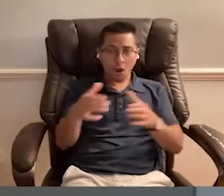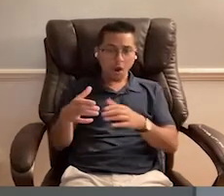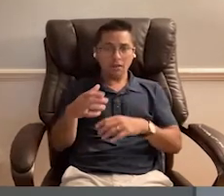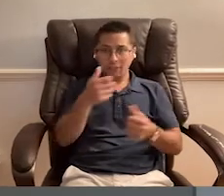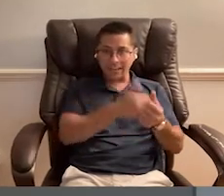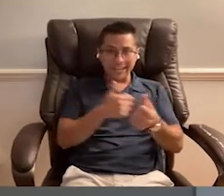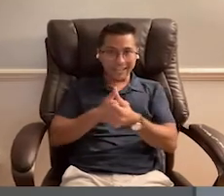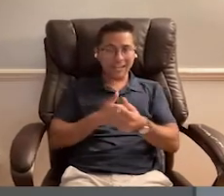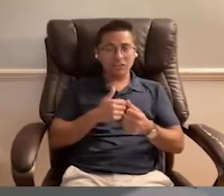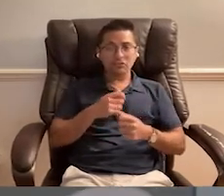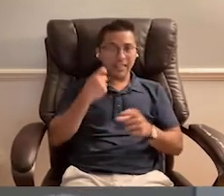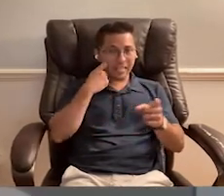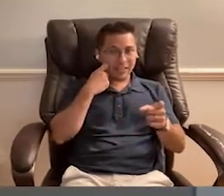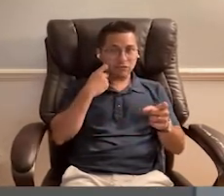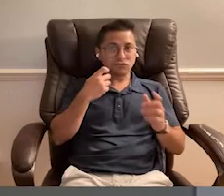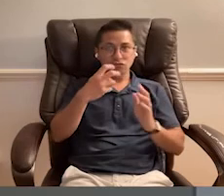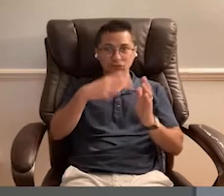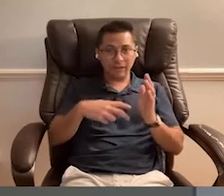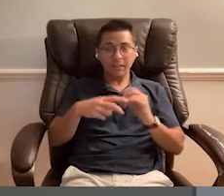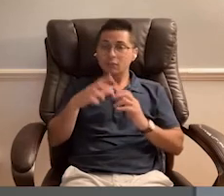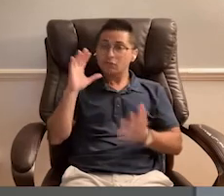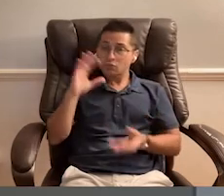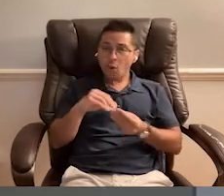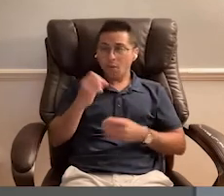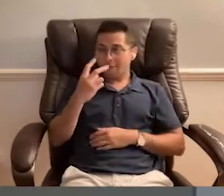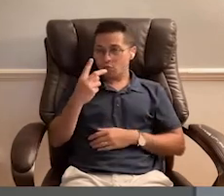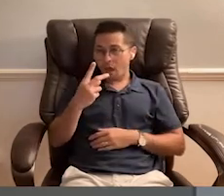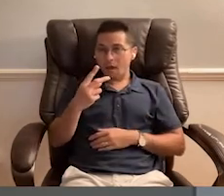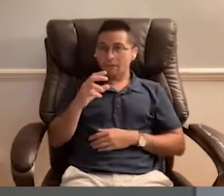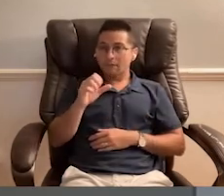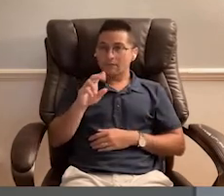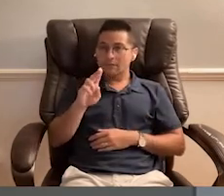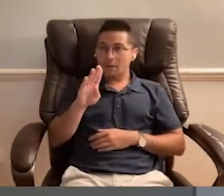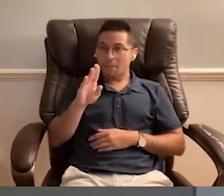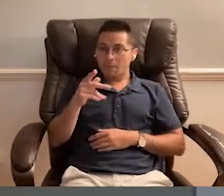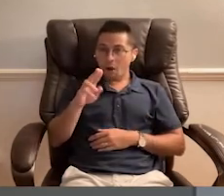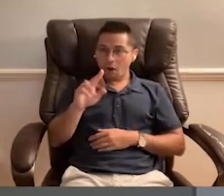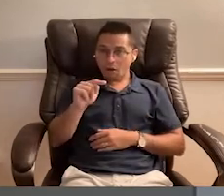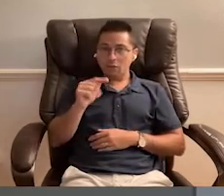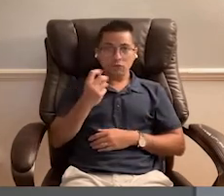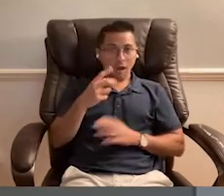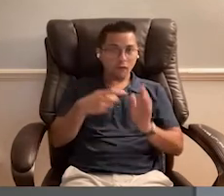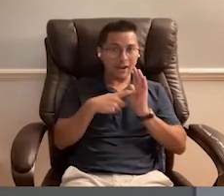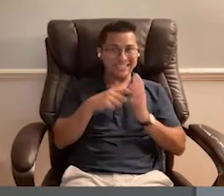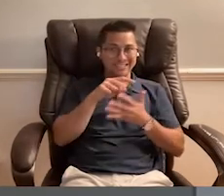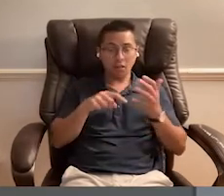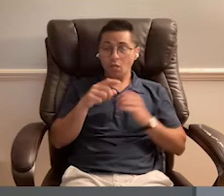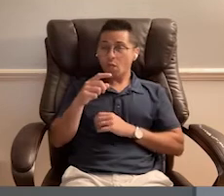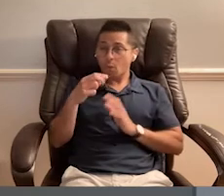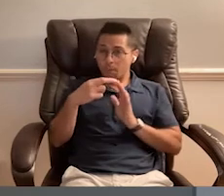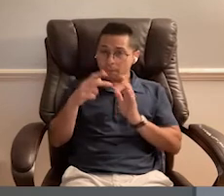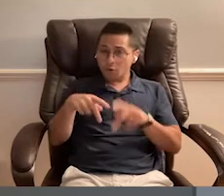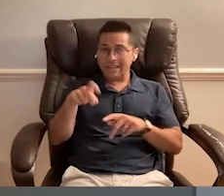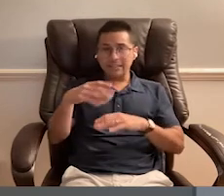there are two subparts agility class back of these criteria that Liesl was just reading, and there's a total of 12